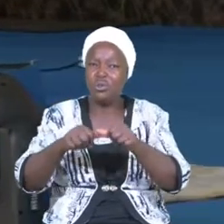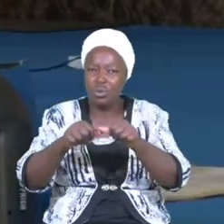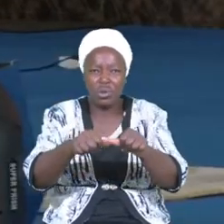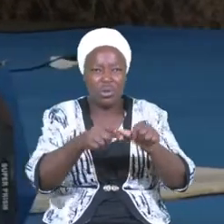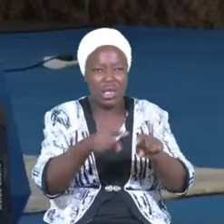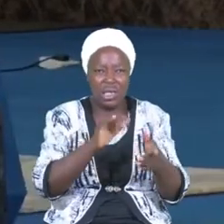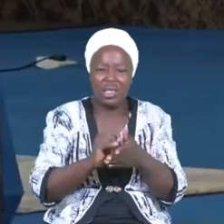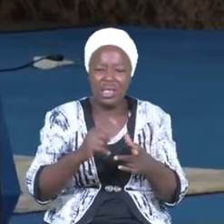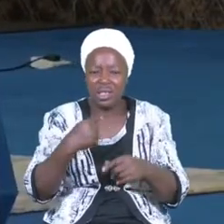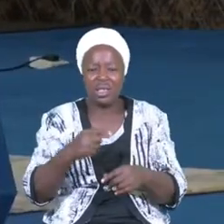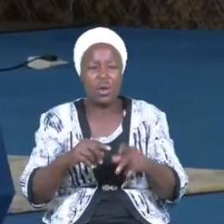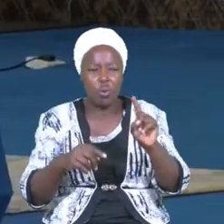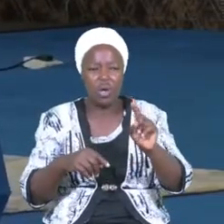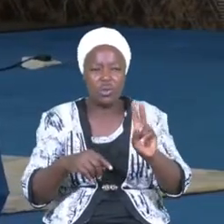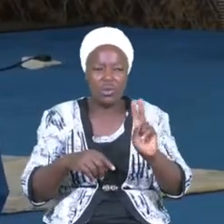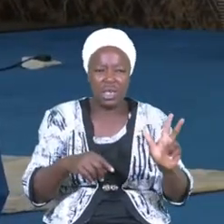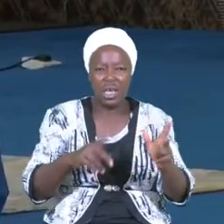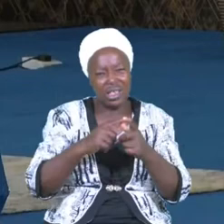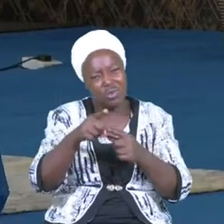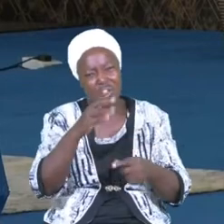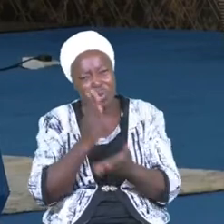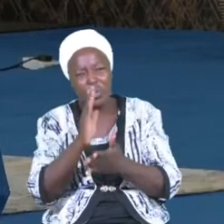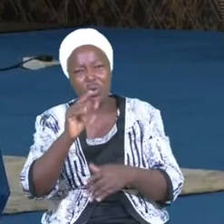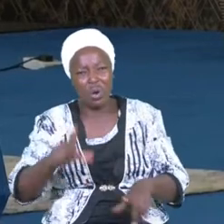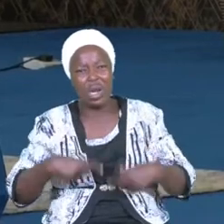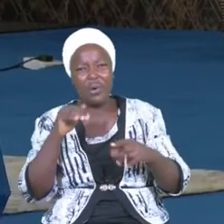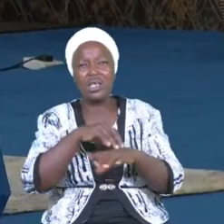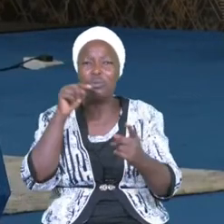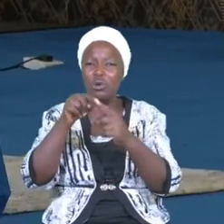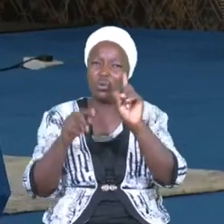1, 2, 3, and you are stopping your life at point one.